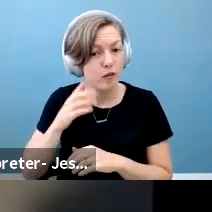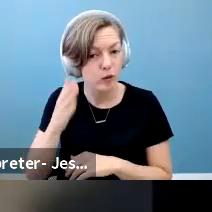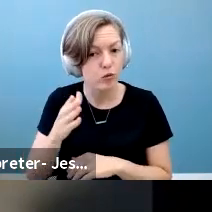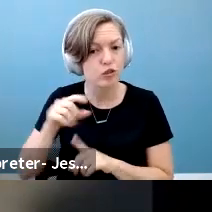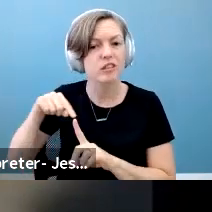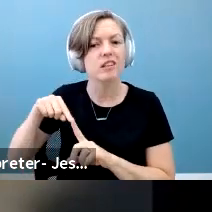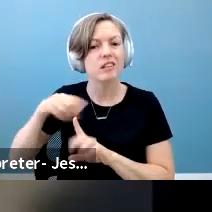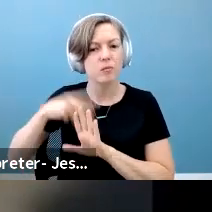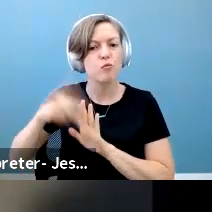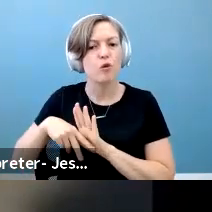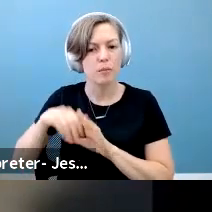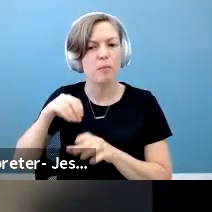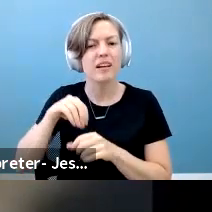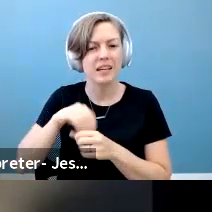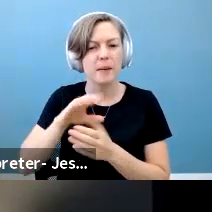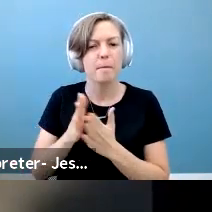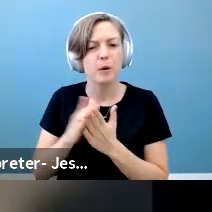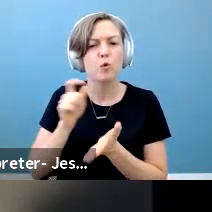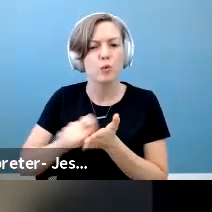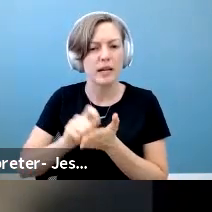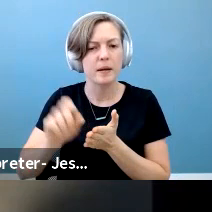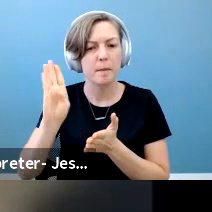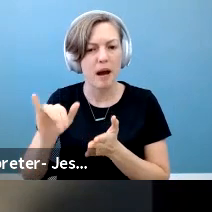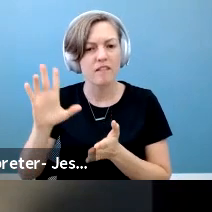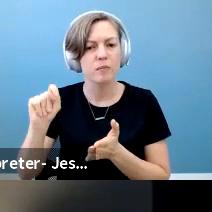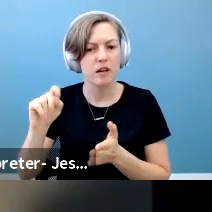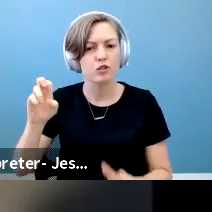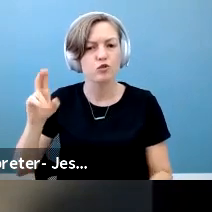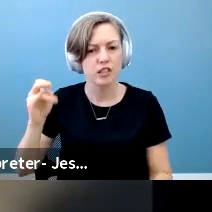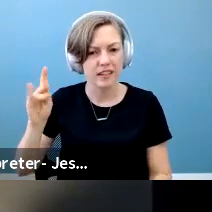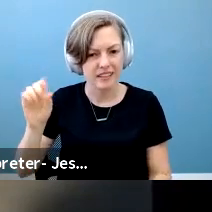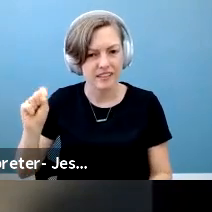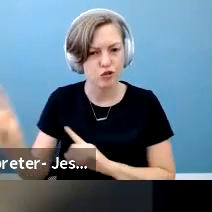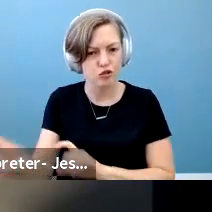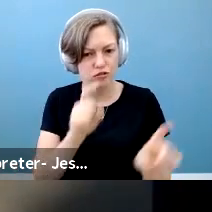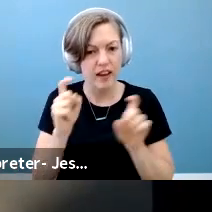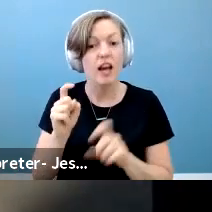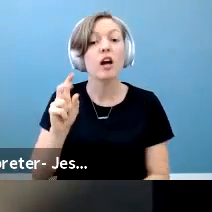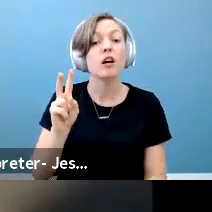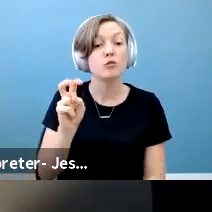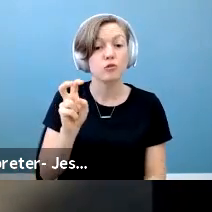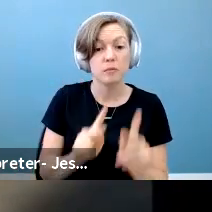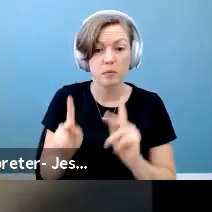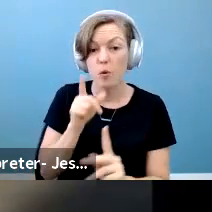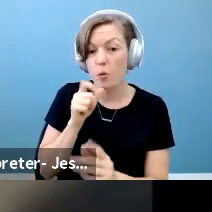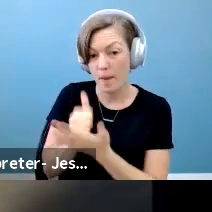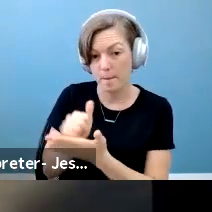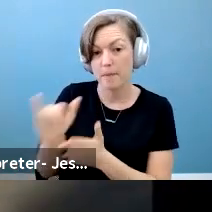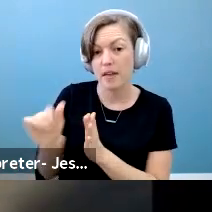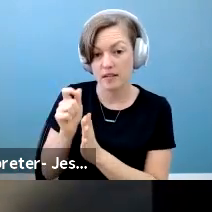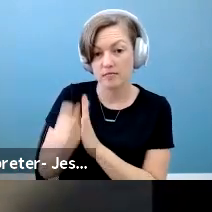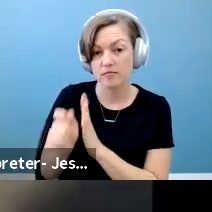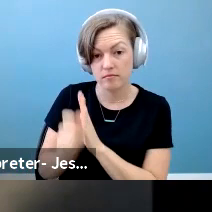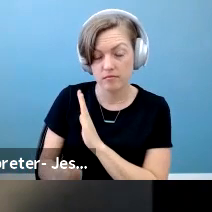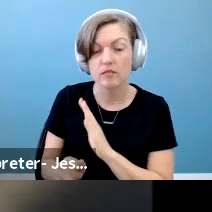program and a book written by the Vermont Eugenics Survey and 200 people that helped them. And